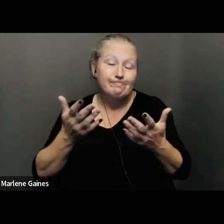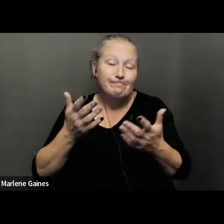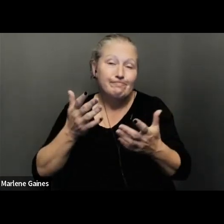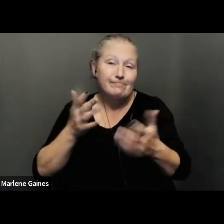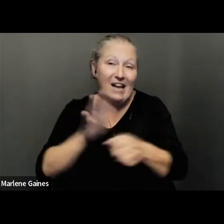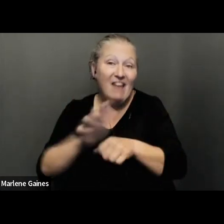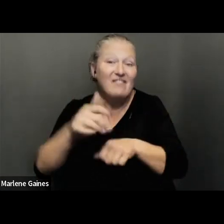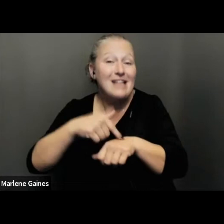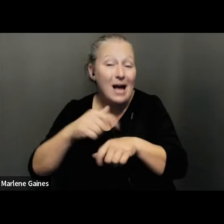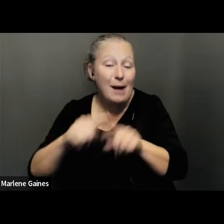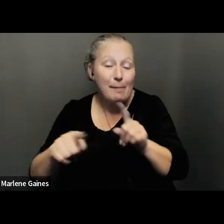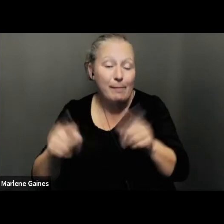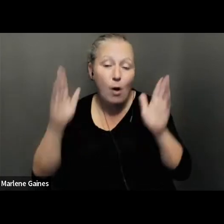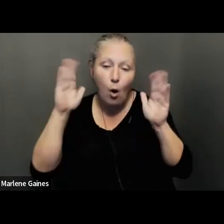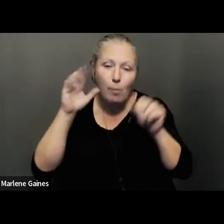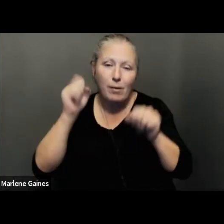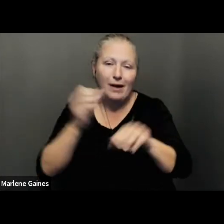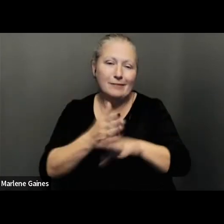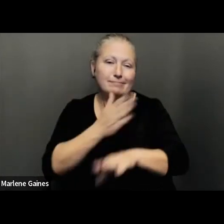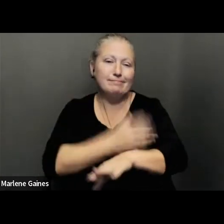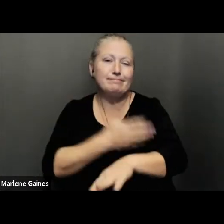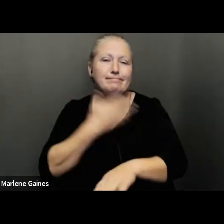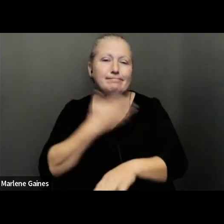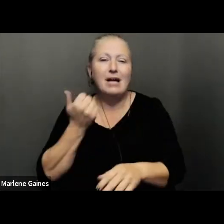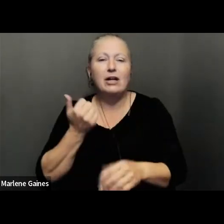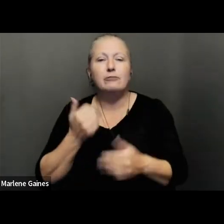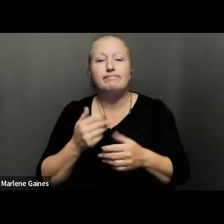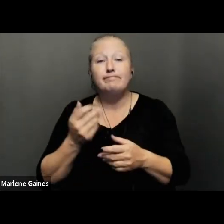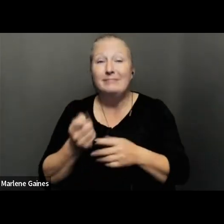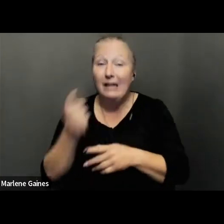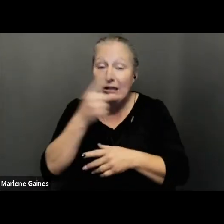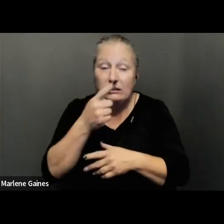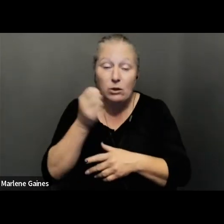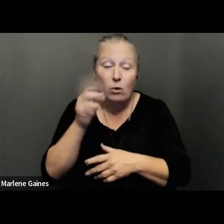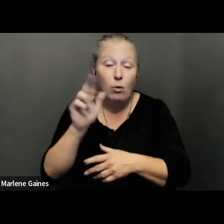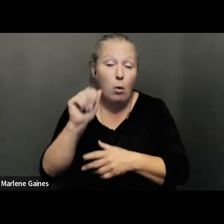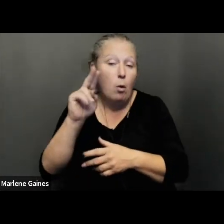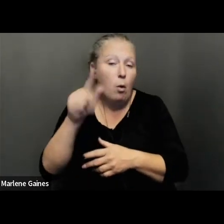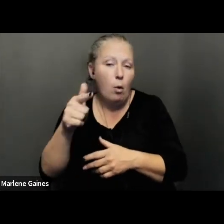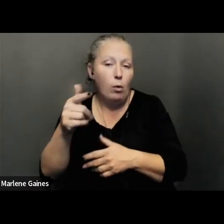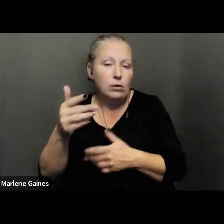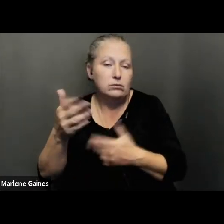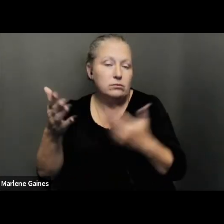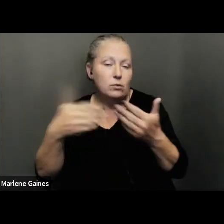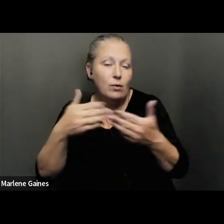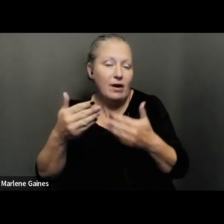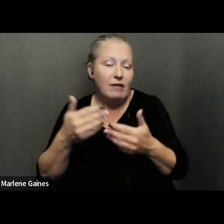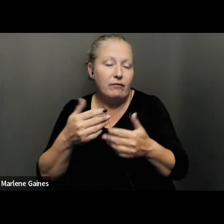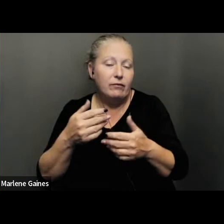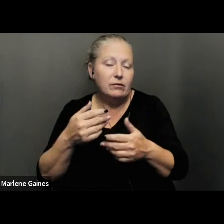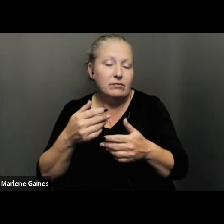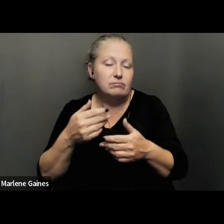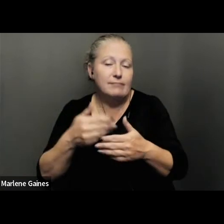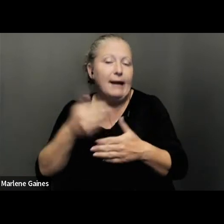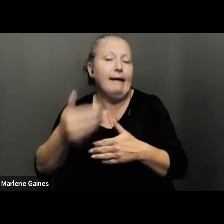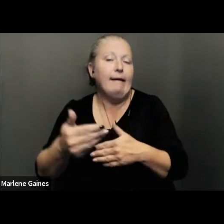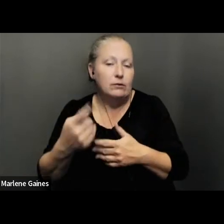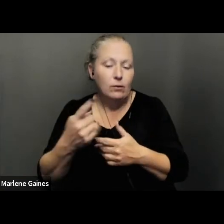manner, but hopefully we can do better on it next year or August, whenever the next thing would go on.